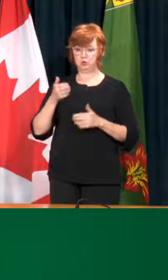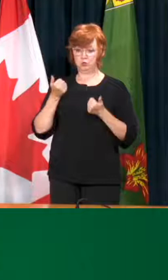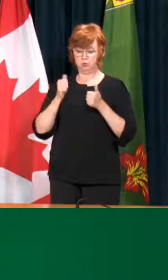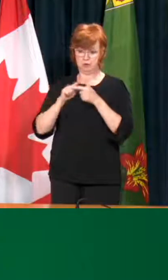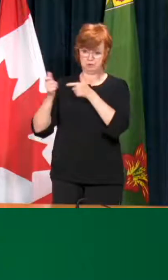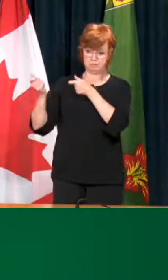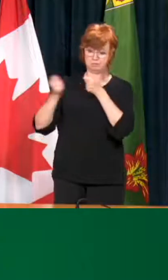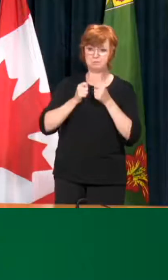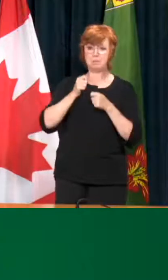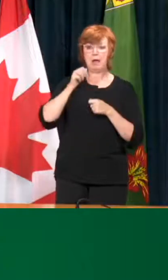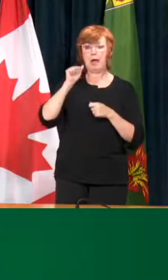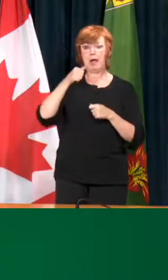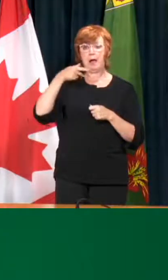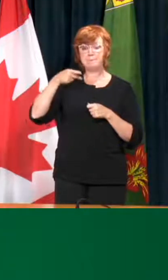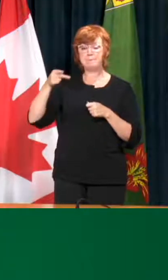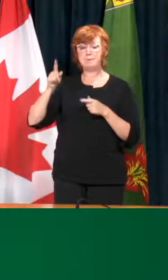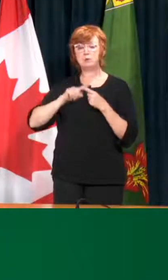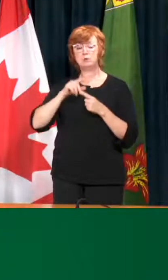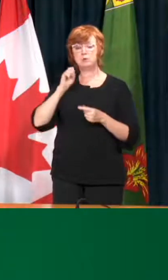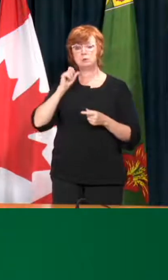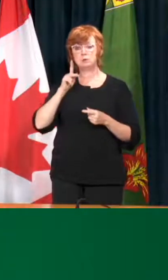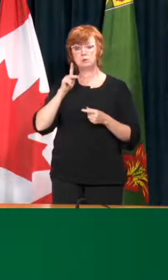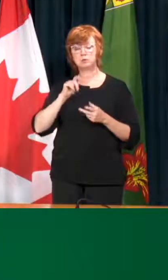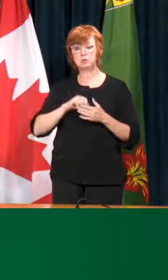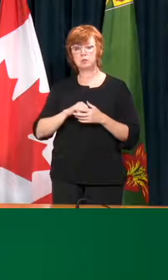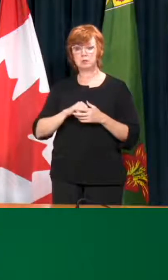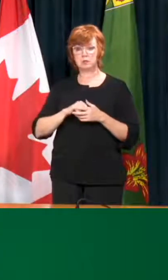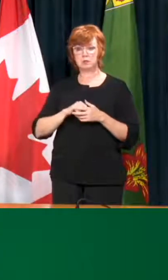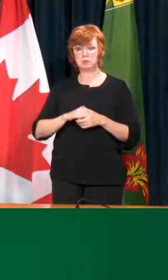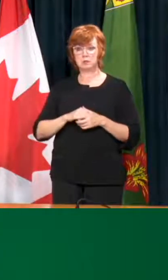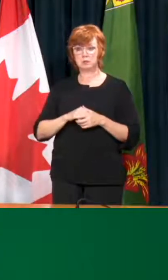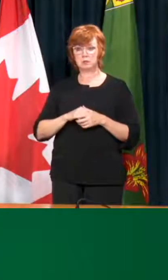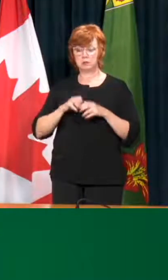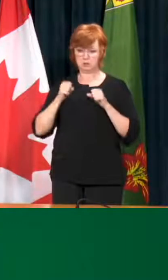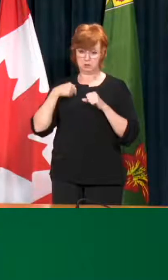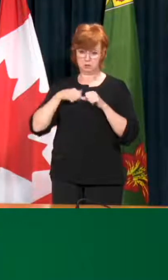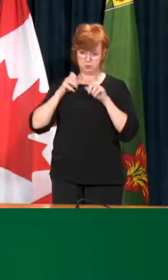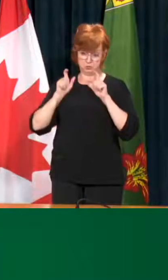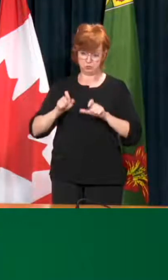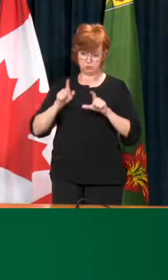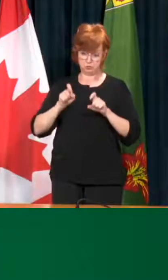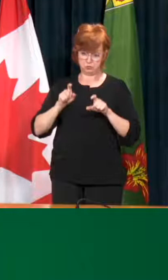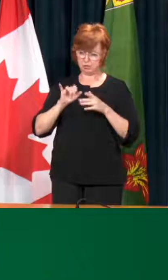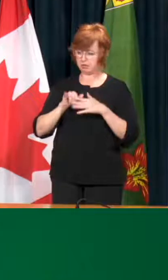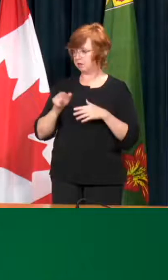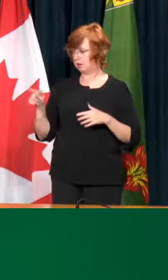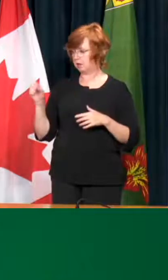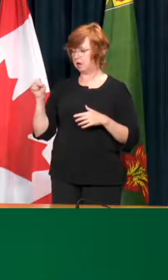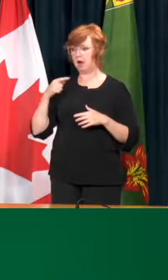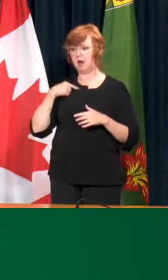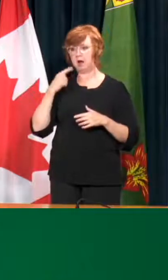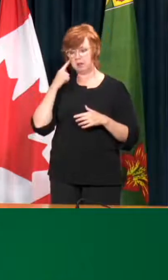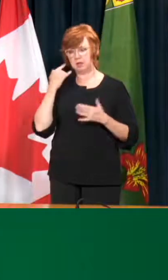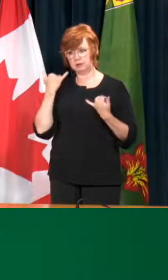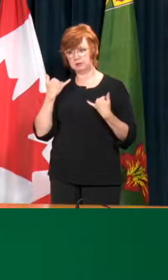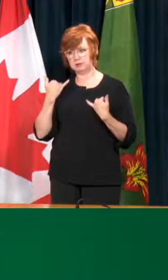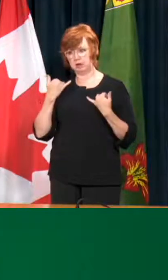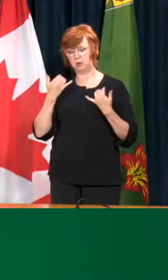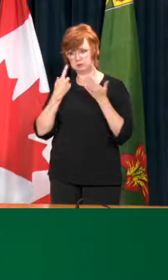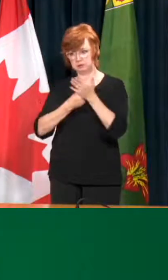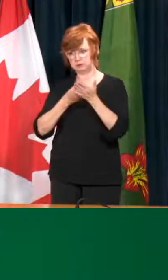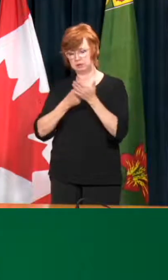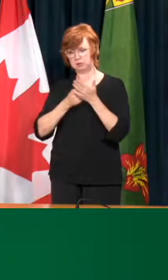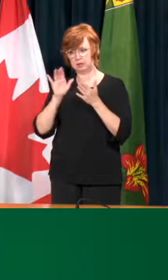kind of elaborate on when and if we might see something like that, at least piloted here, to see if it's... I think discussions are underway within